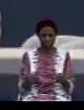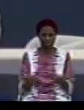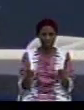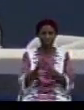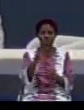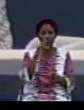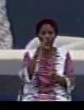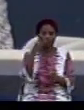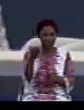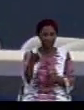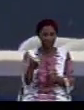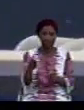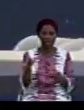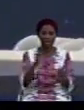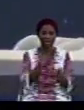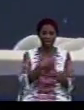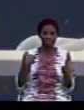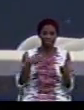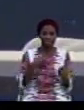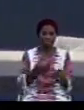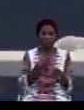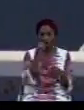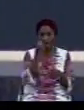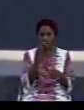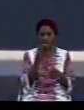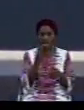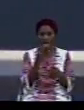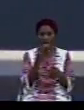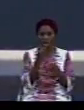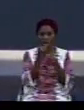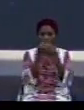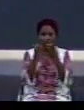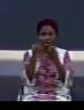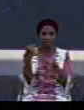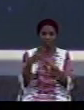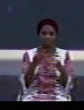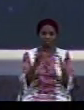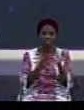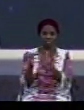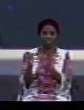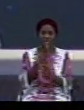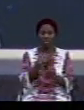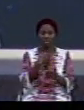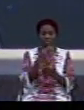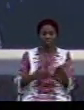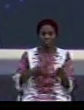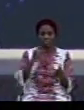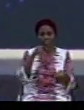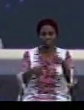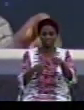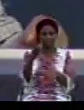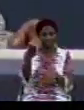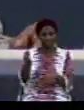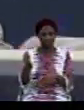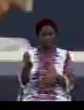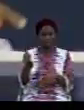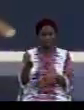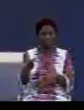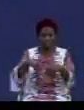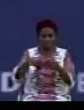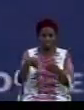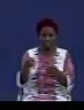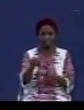the name of Jesus, and somebody is paralyzed, give them a hand and tell them